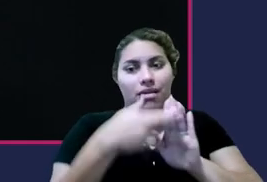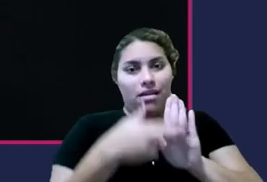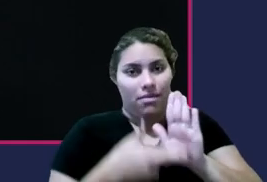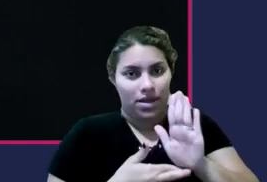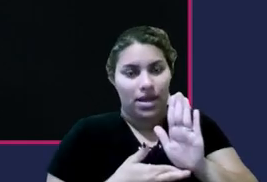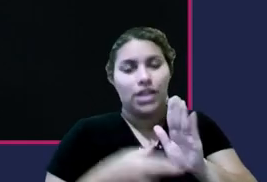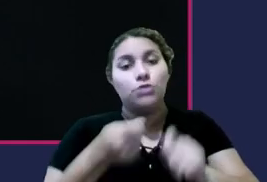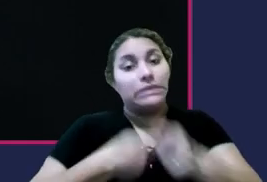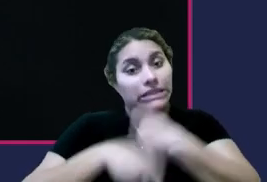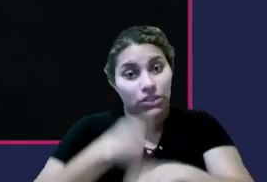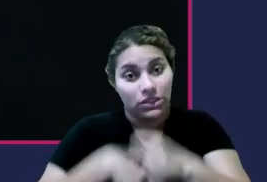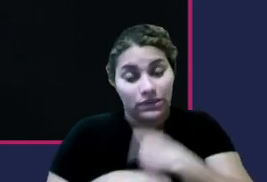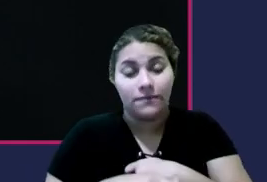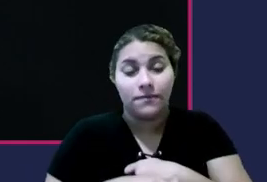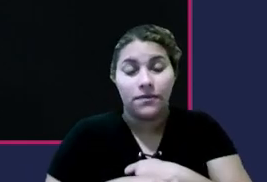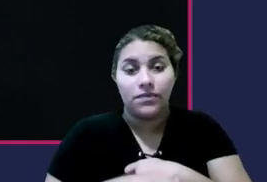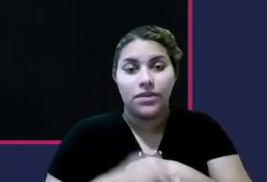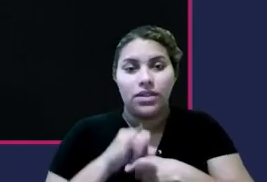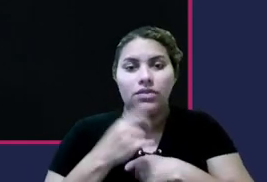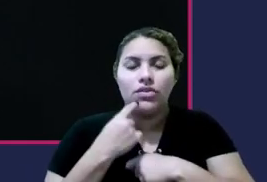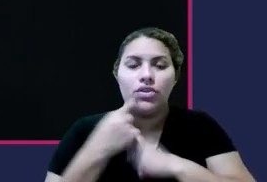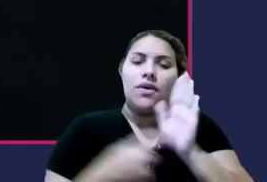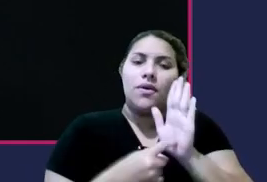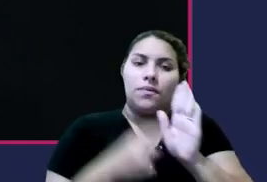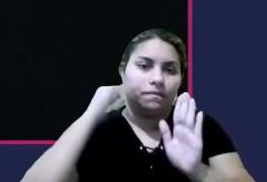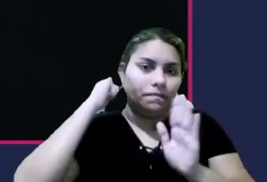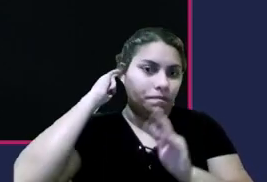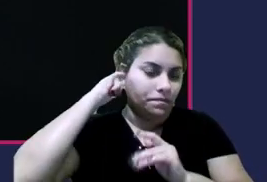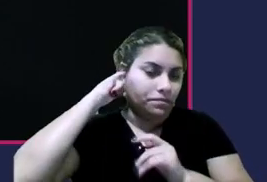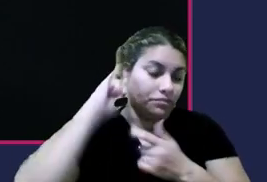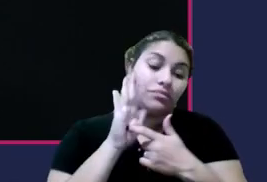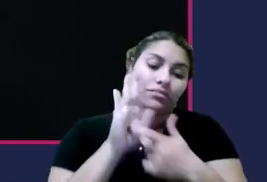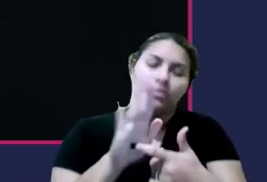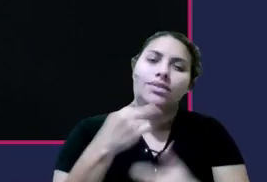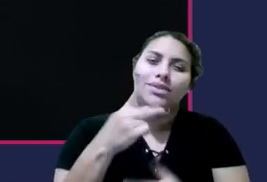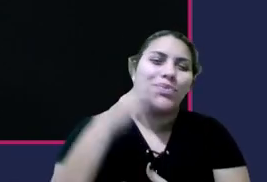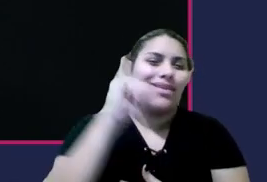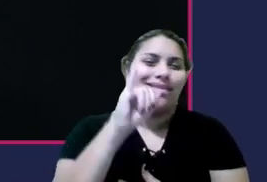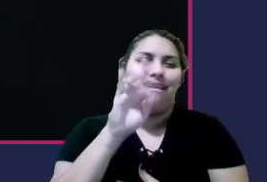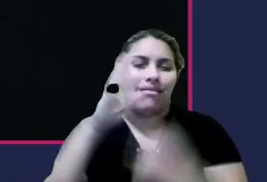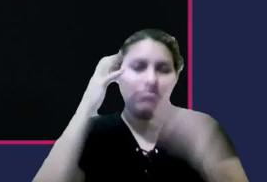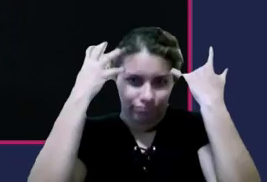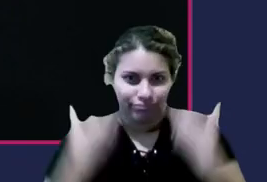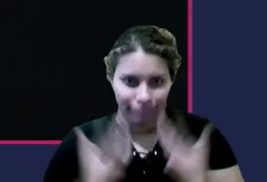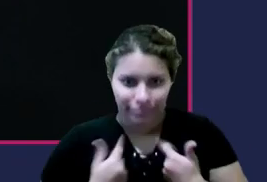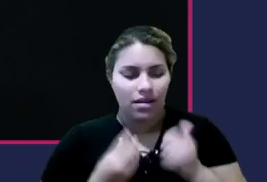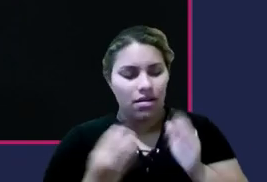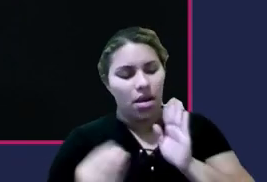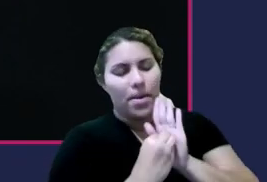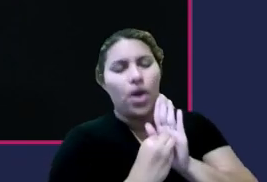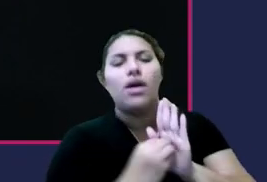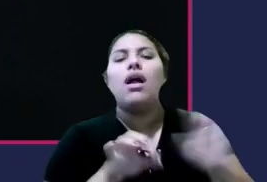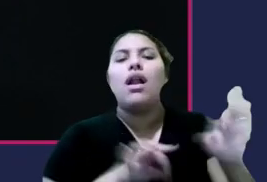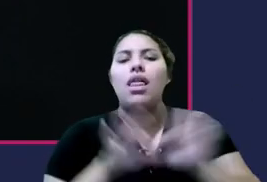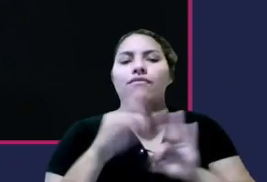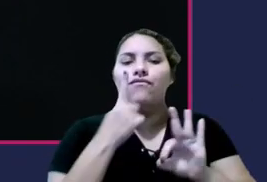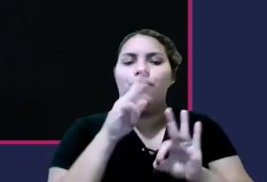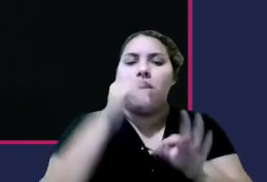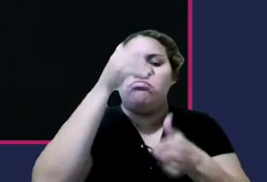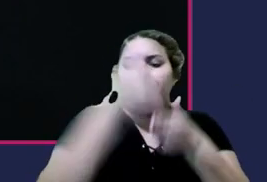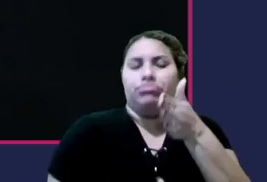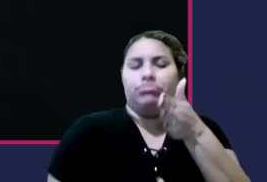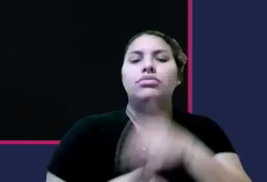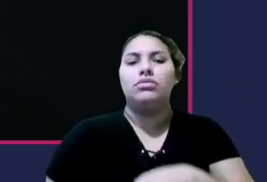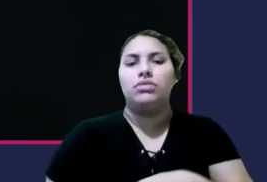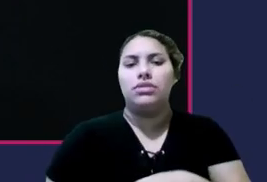disease, before we required administrative document, and when you present your tax returns, you're going to have